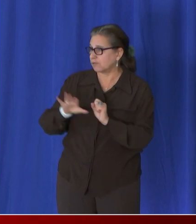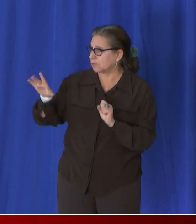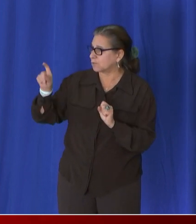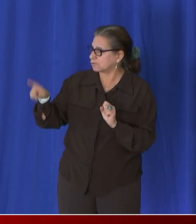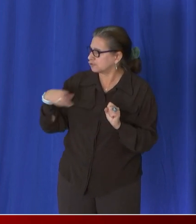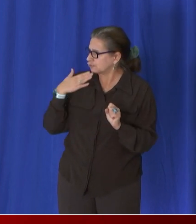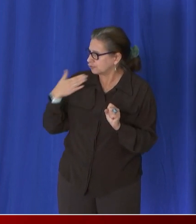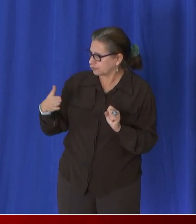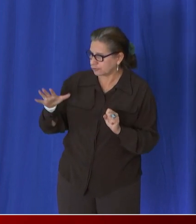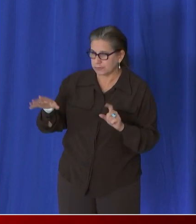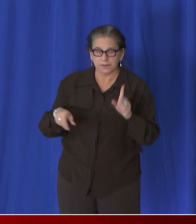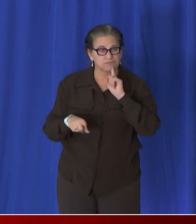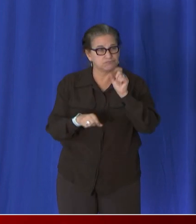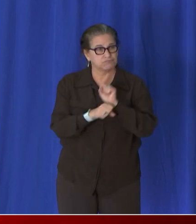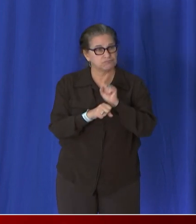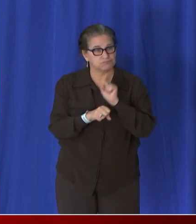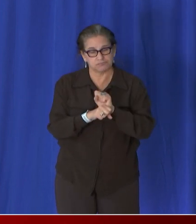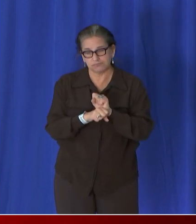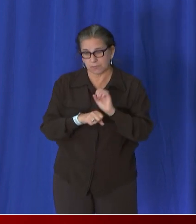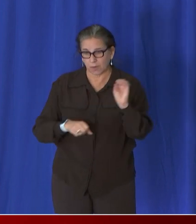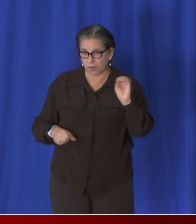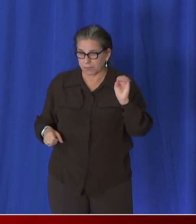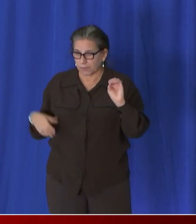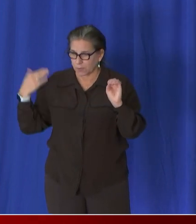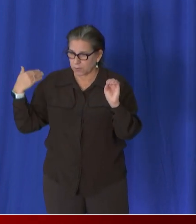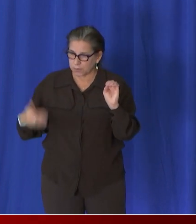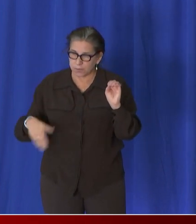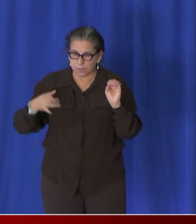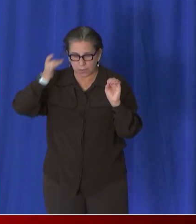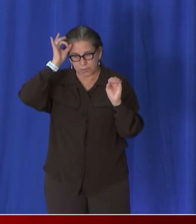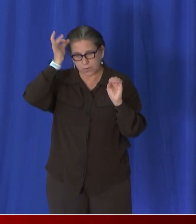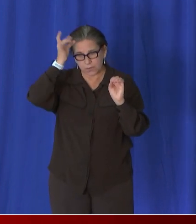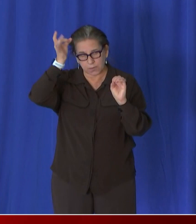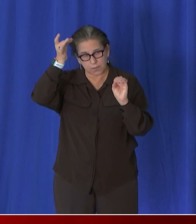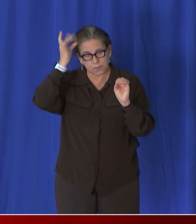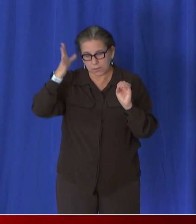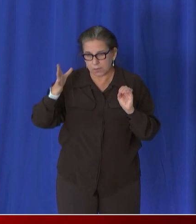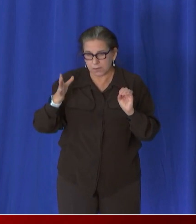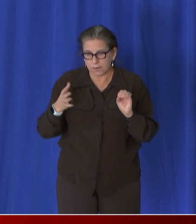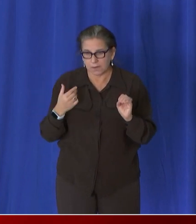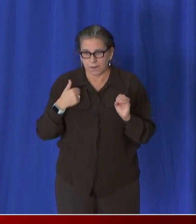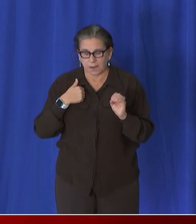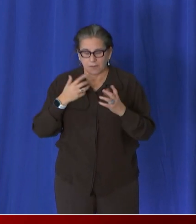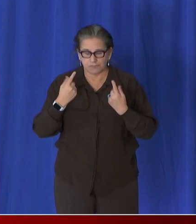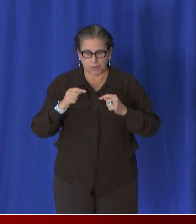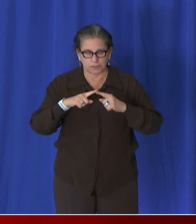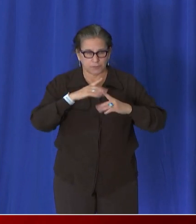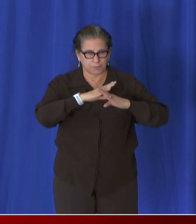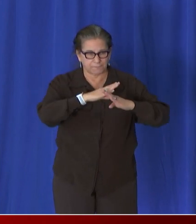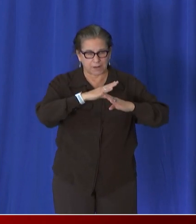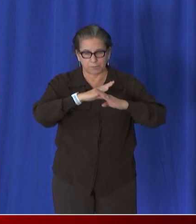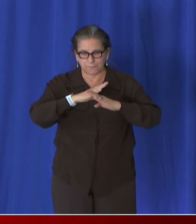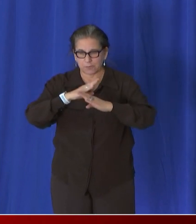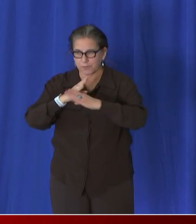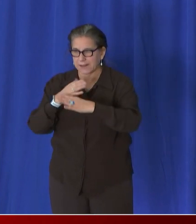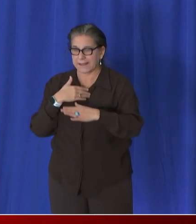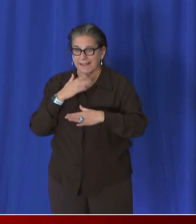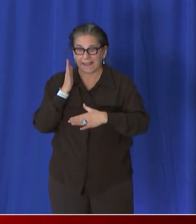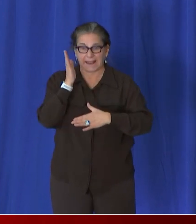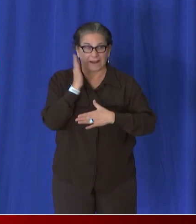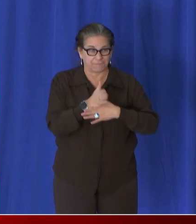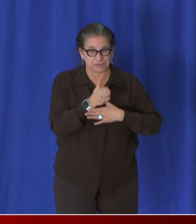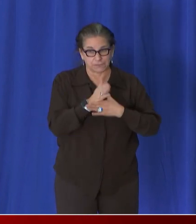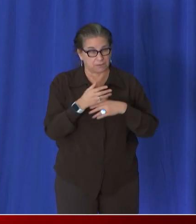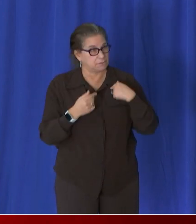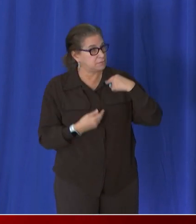that even with all of the interventions that we have, and you can see it in New York City, you can see it in the places.